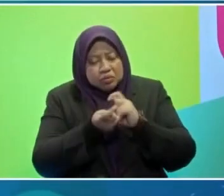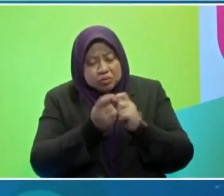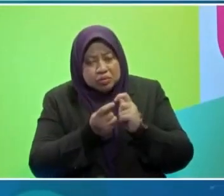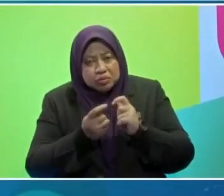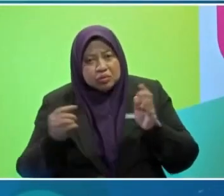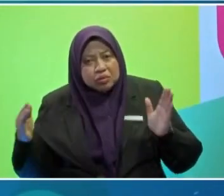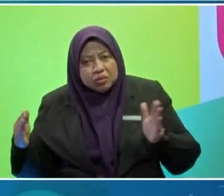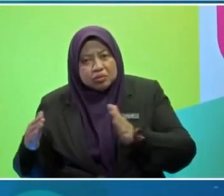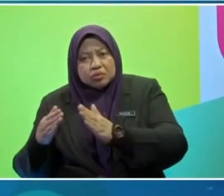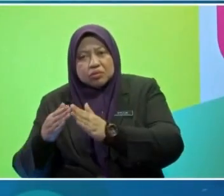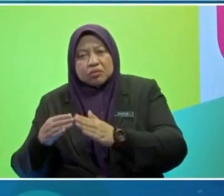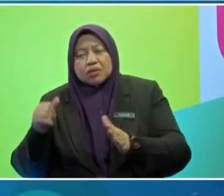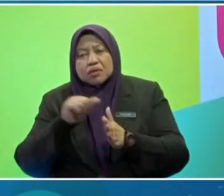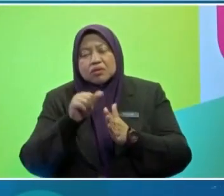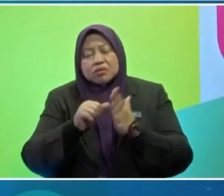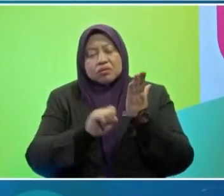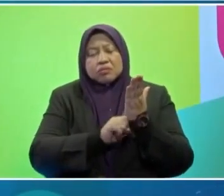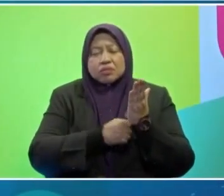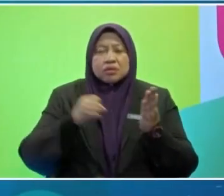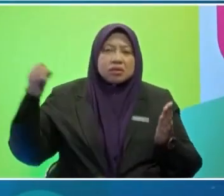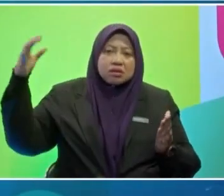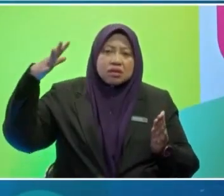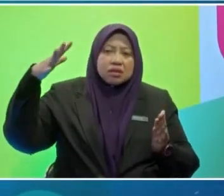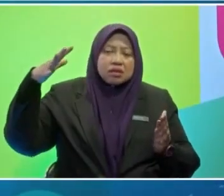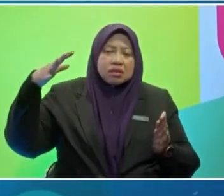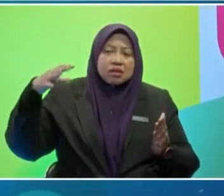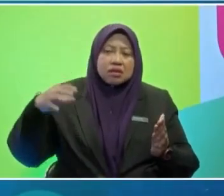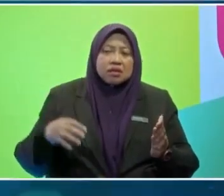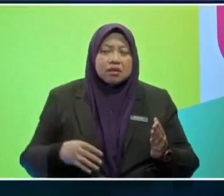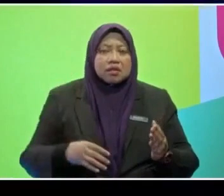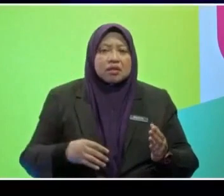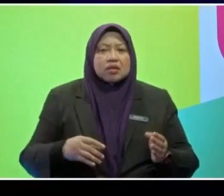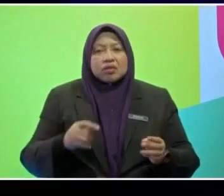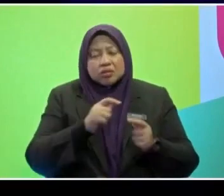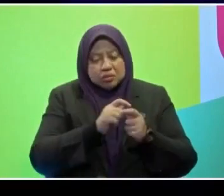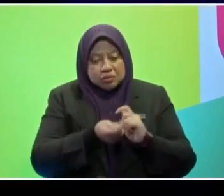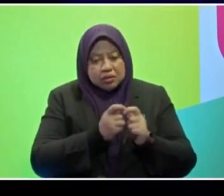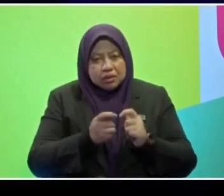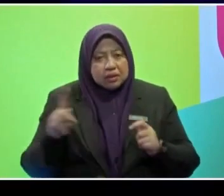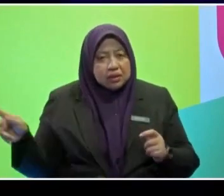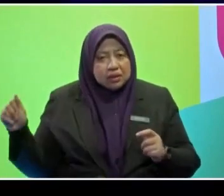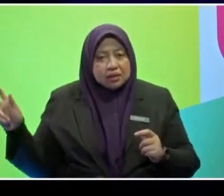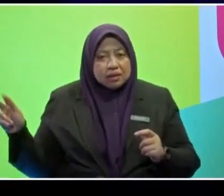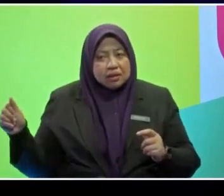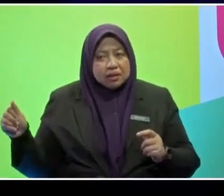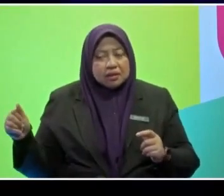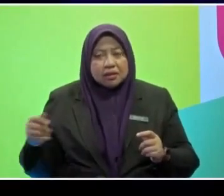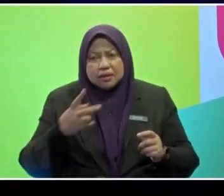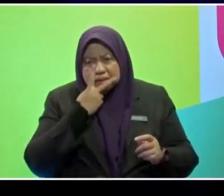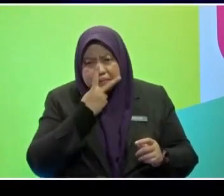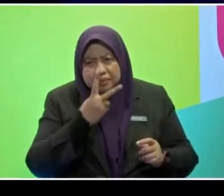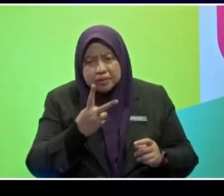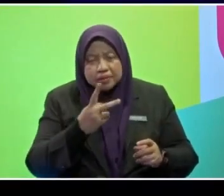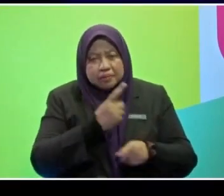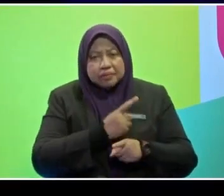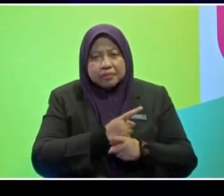the position of the light source, you go towards your right. Okay, I'll be going towards my right. Okay, let's keep a close watch,